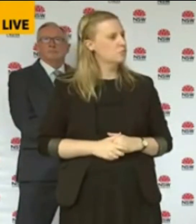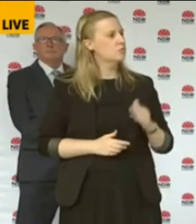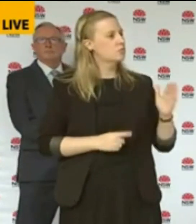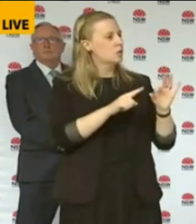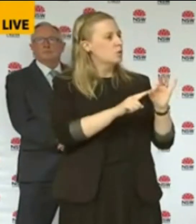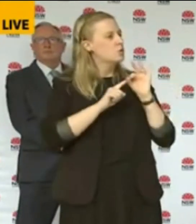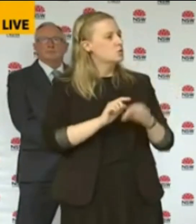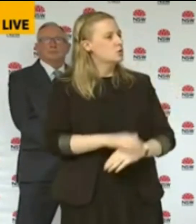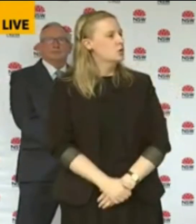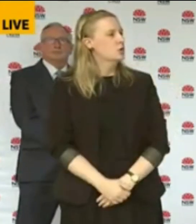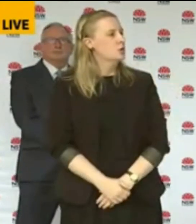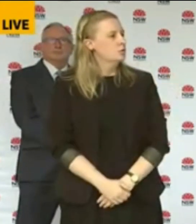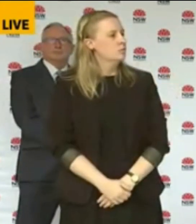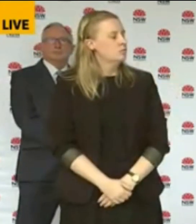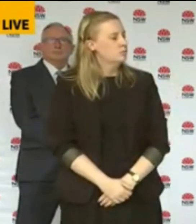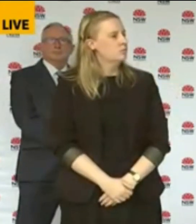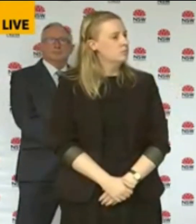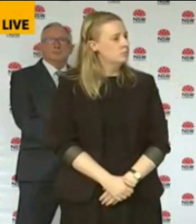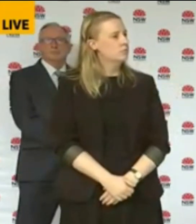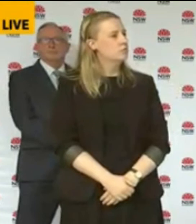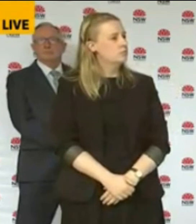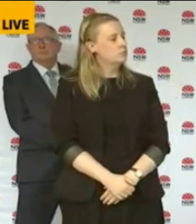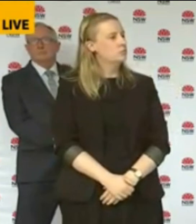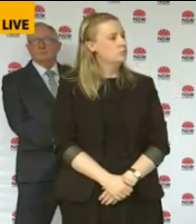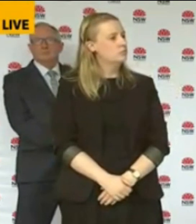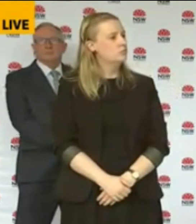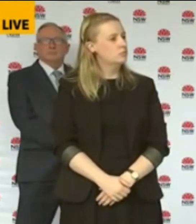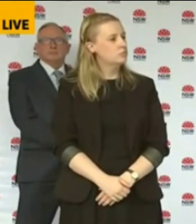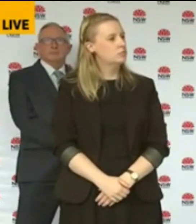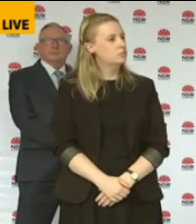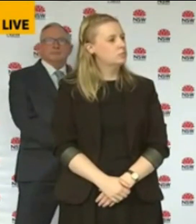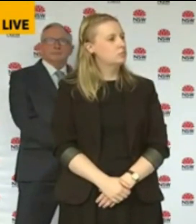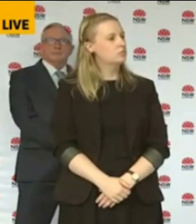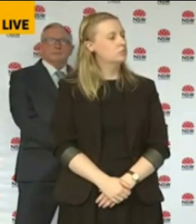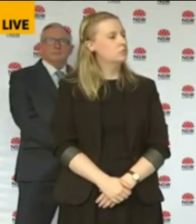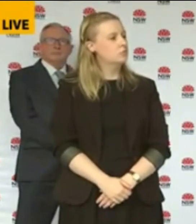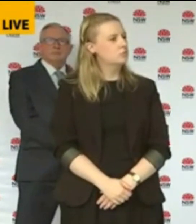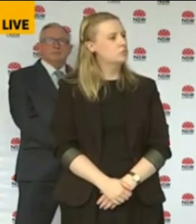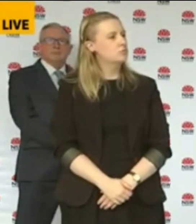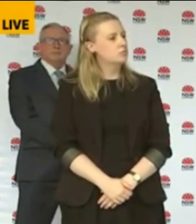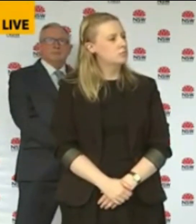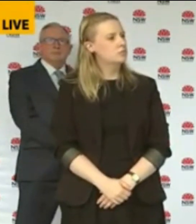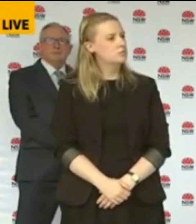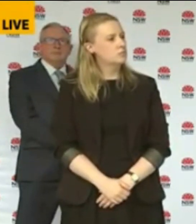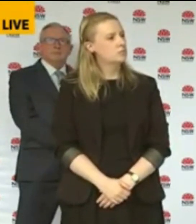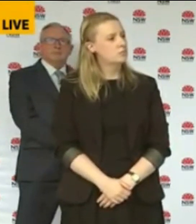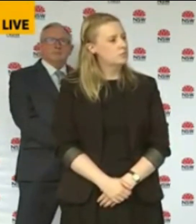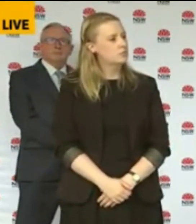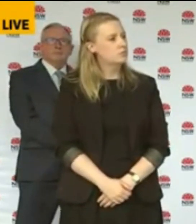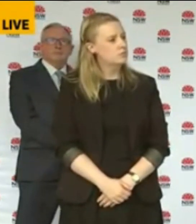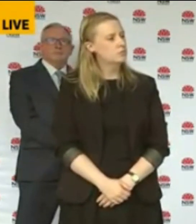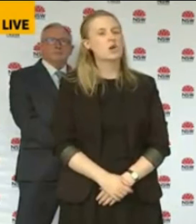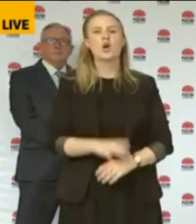prevalence of COVID-19 overseas, why is New South Wales Health still not testing all